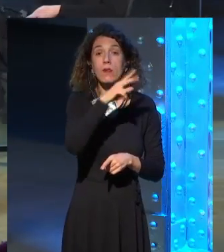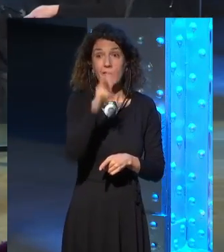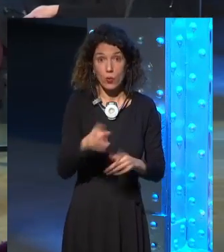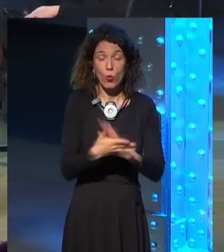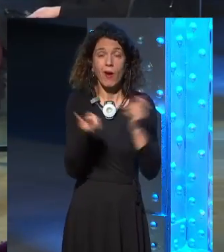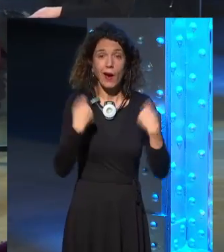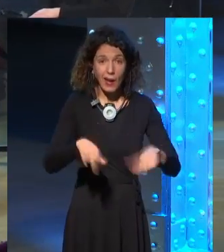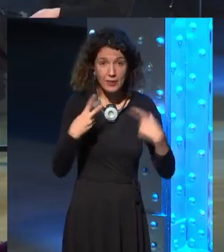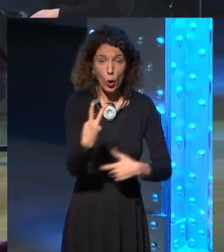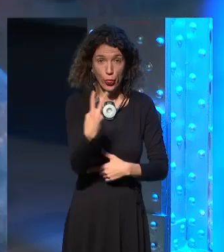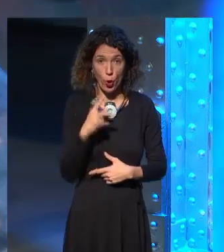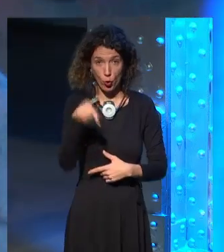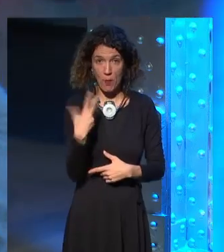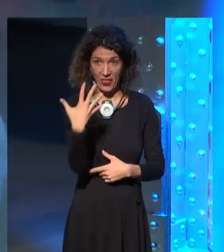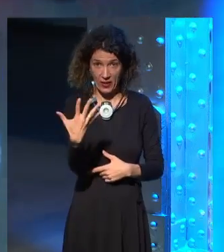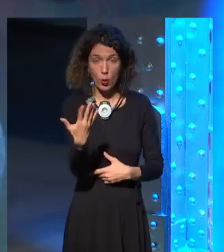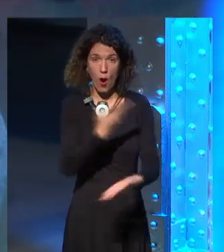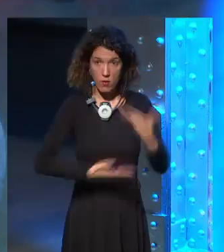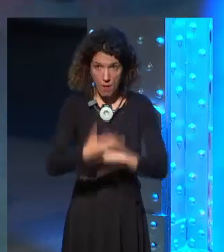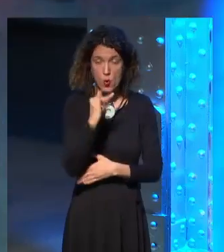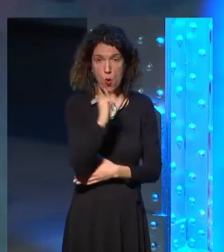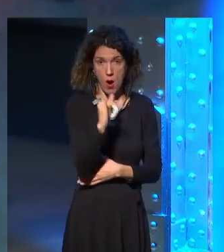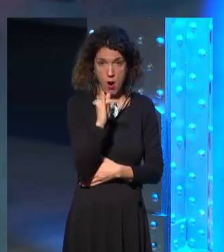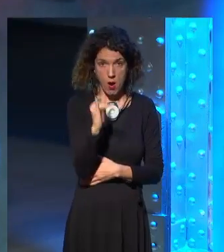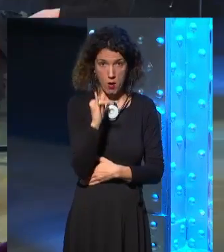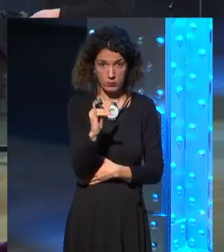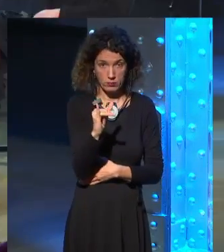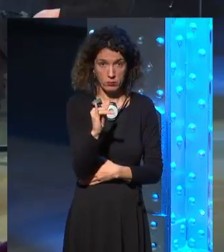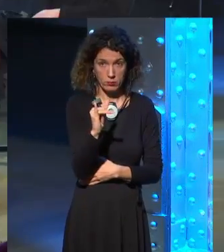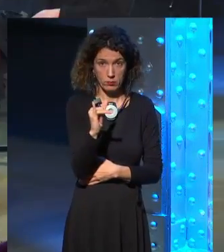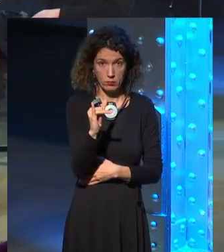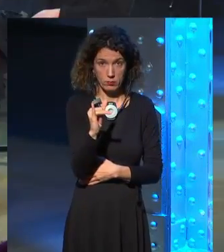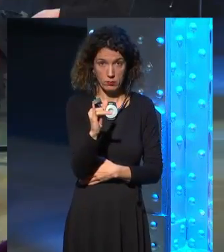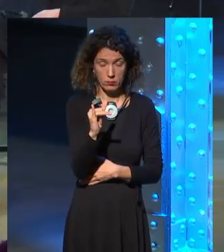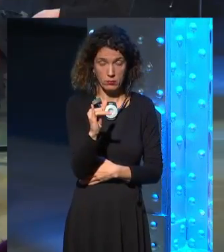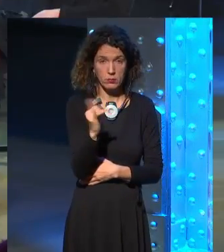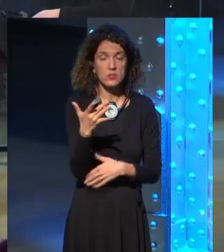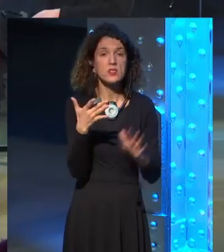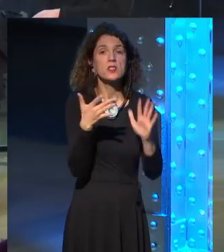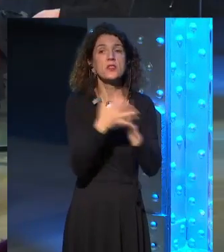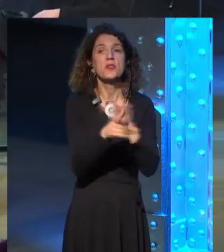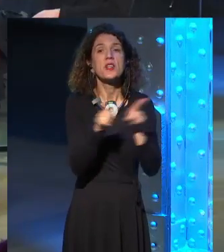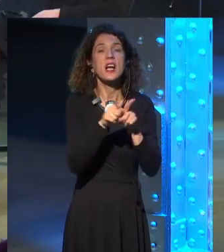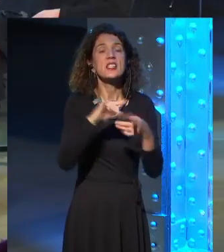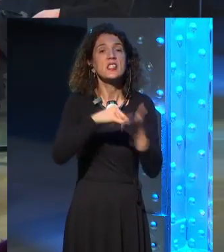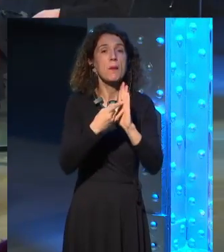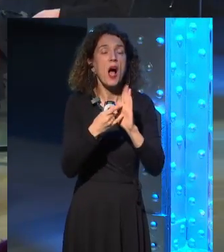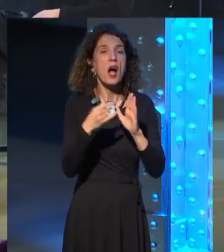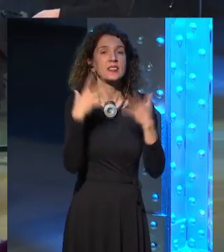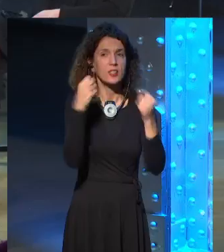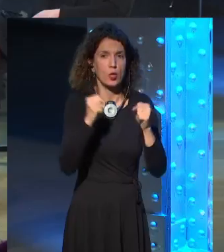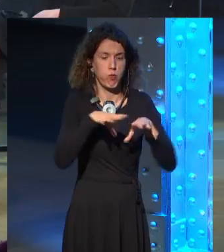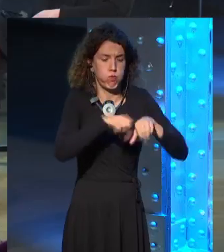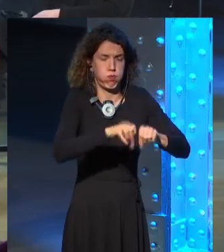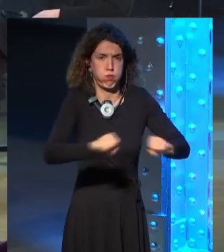in return. Because people stay in the labor market. They don't occupy so much the healthcare system, not just the mental health care system. So